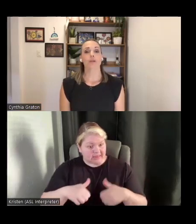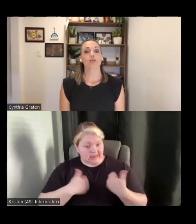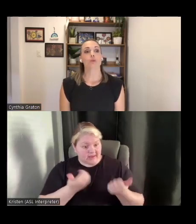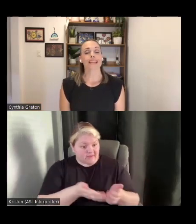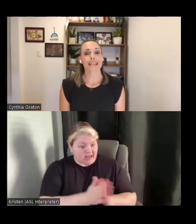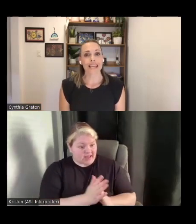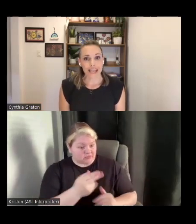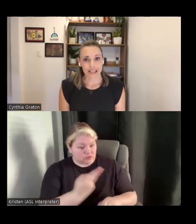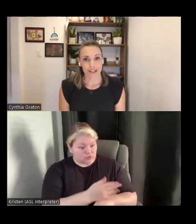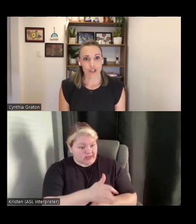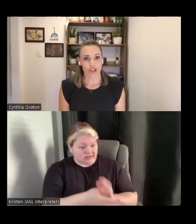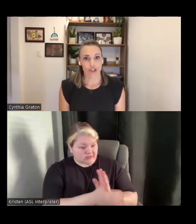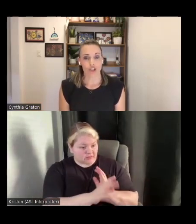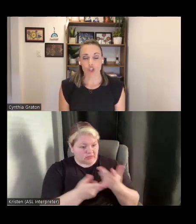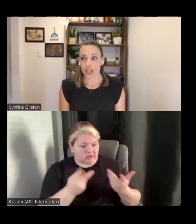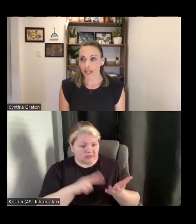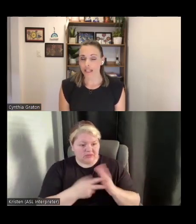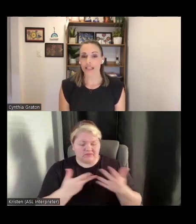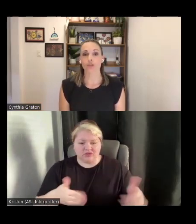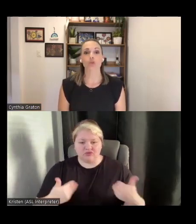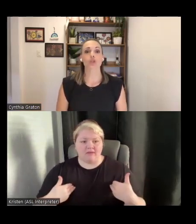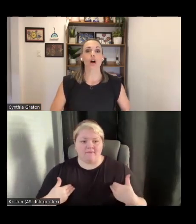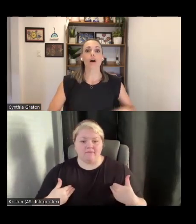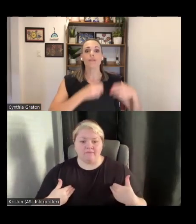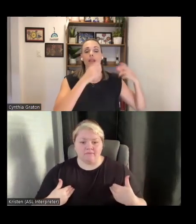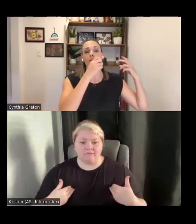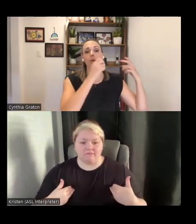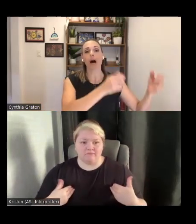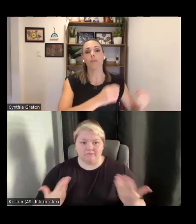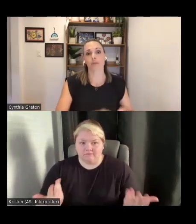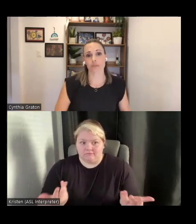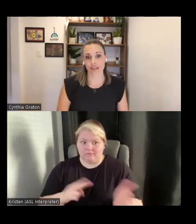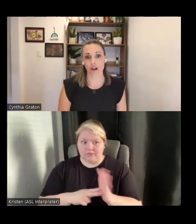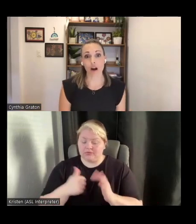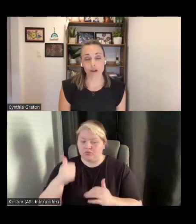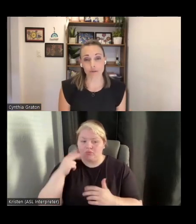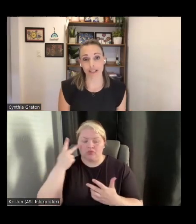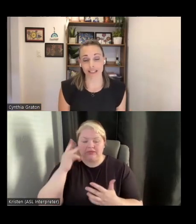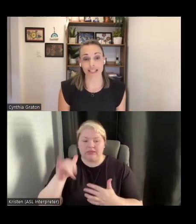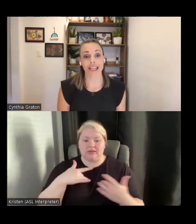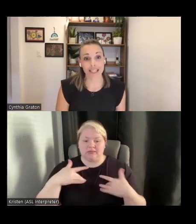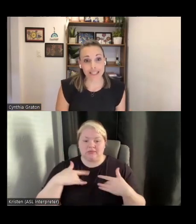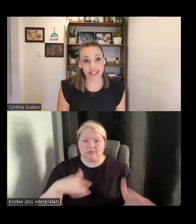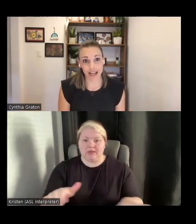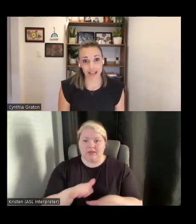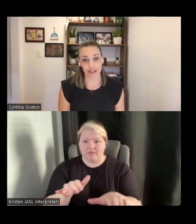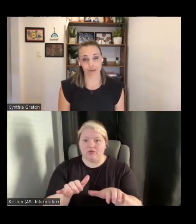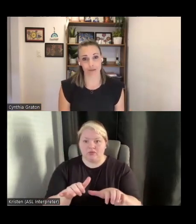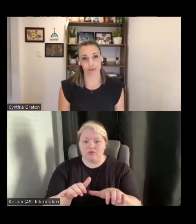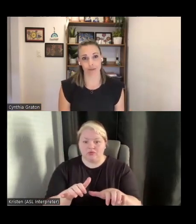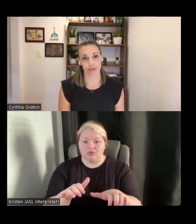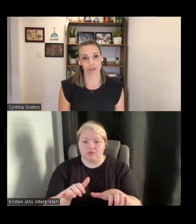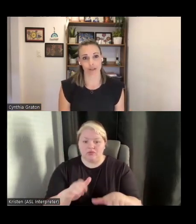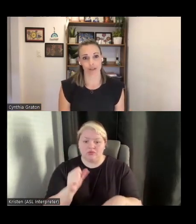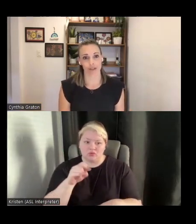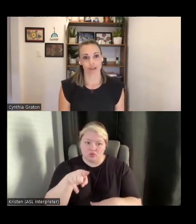be able to engage Jake into solving the problems that are affecting his